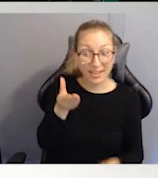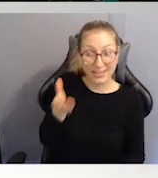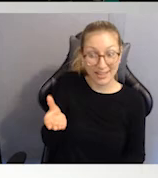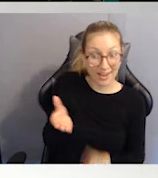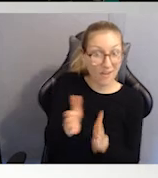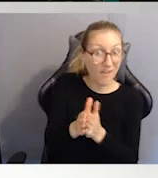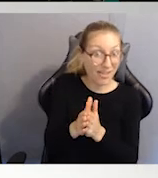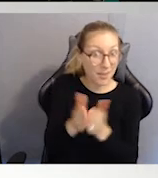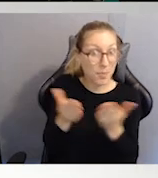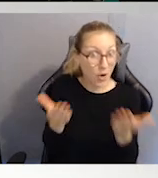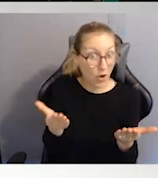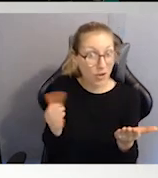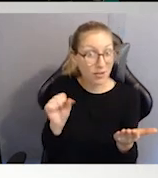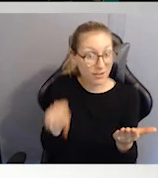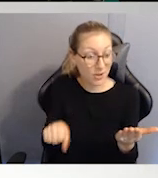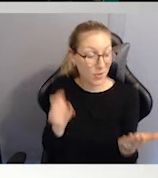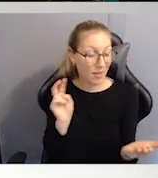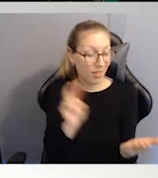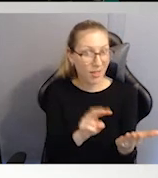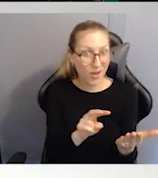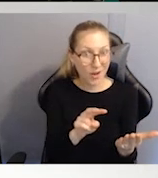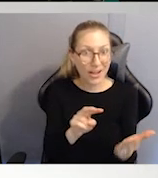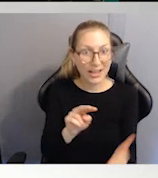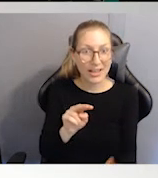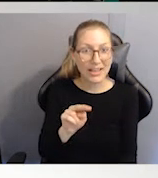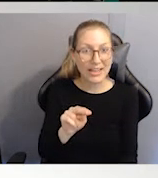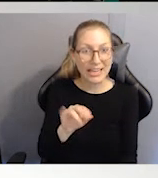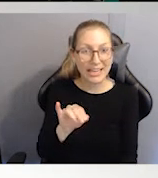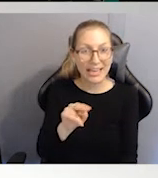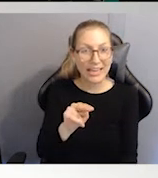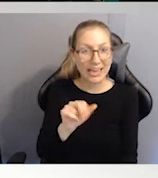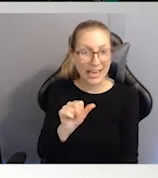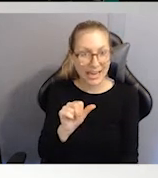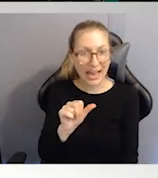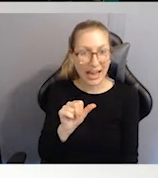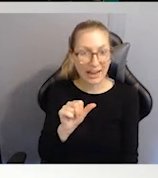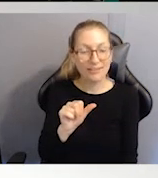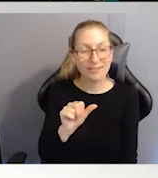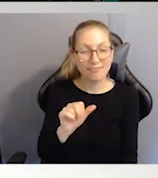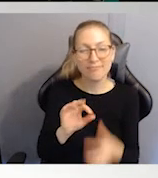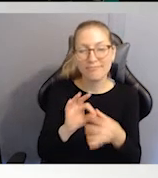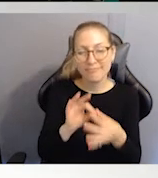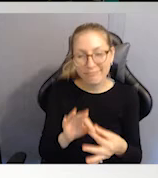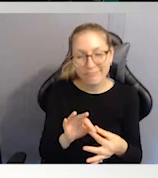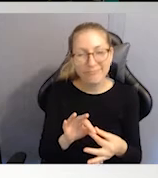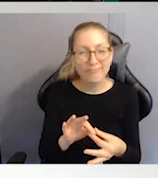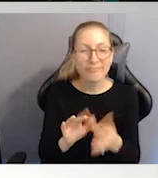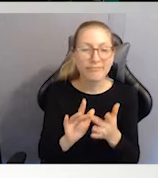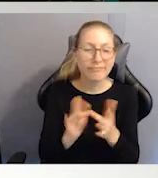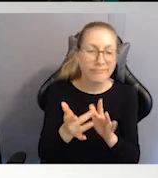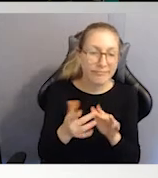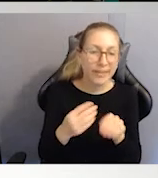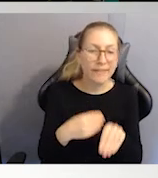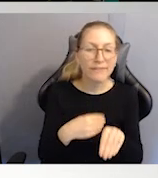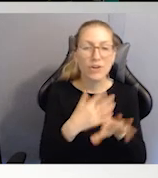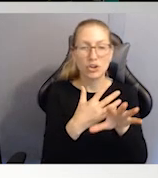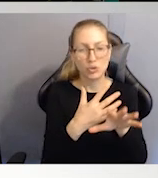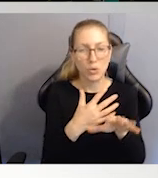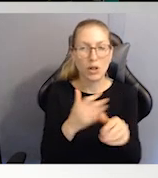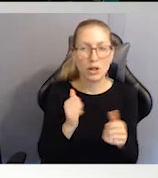book. Nina Rao. It's about virtual talent show, how we conducted